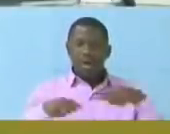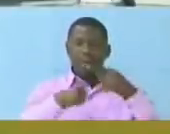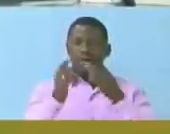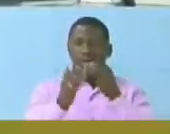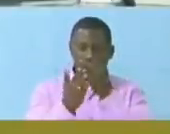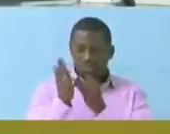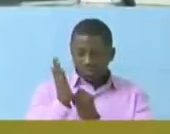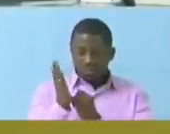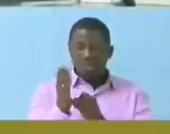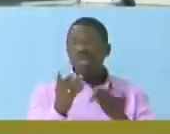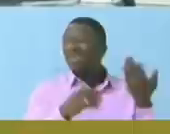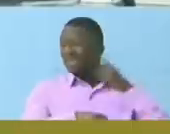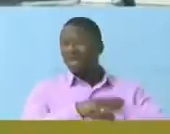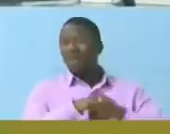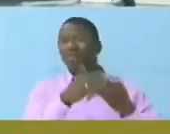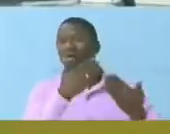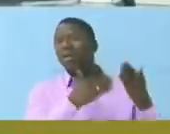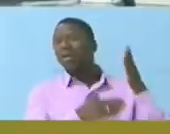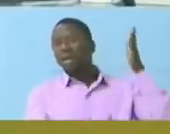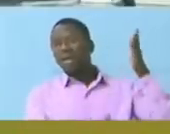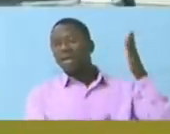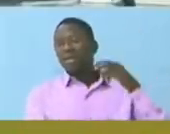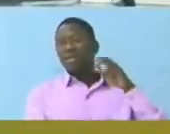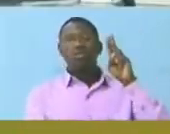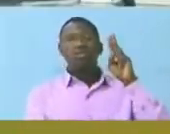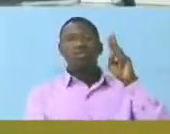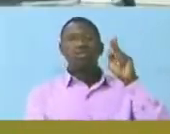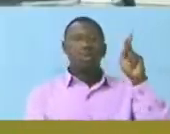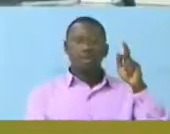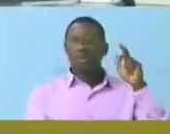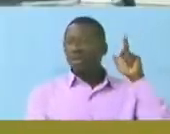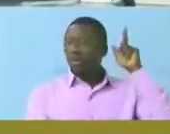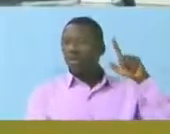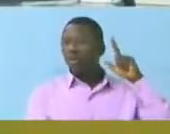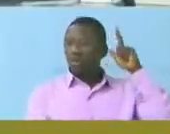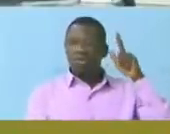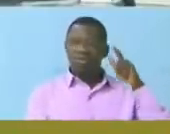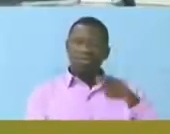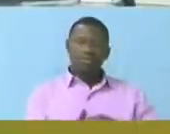Whilst in UK. United Kingdom Bangkok. When I came back,